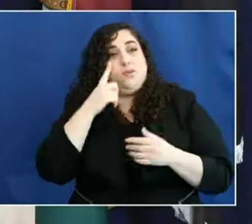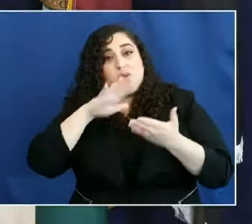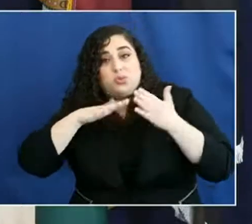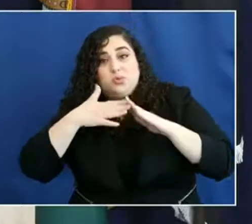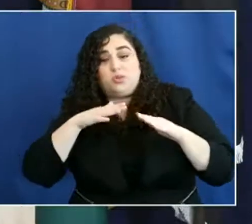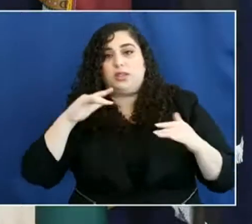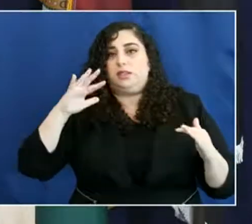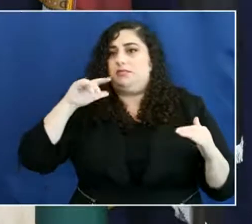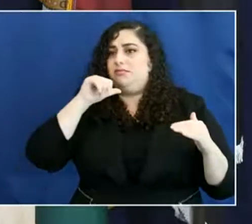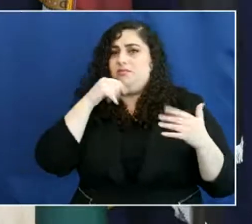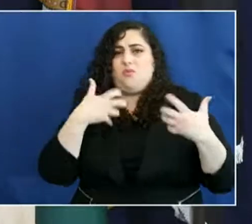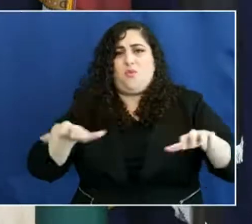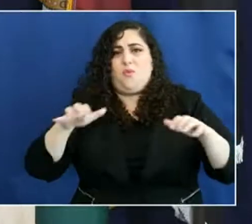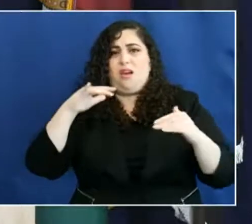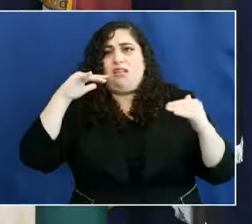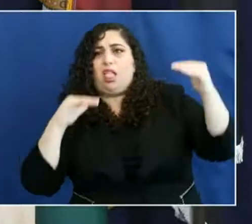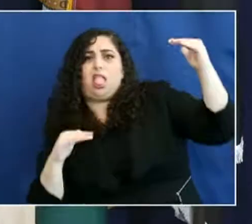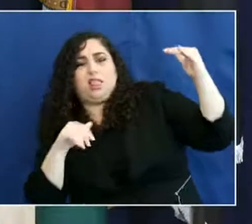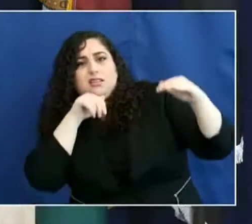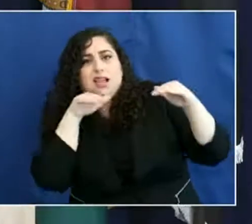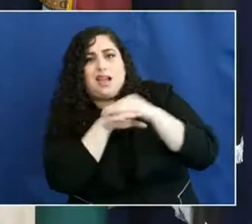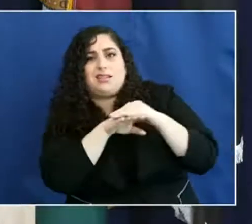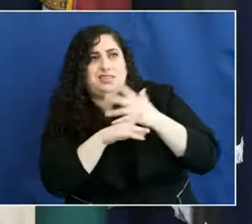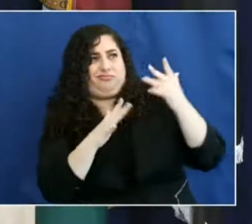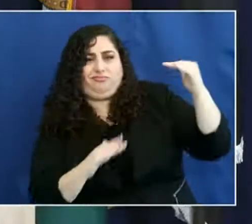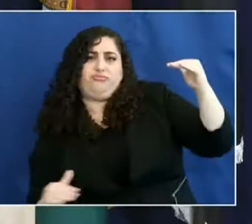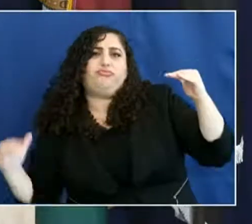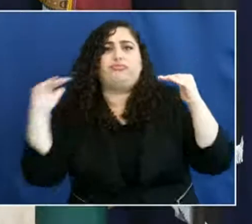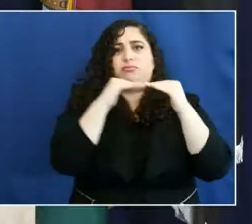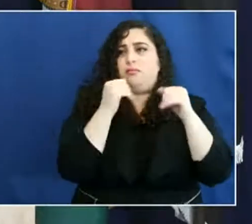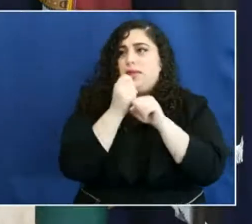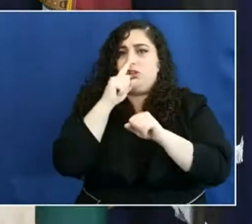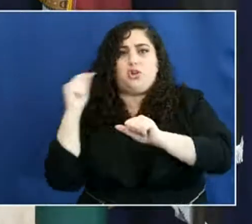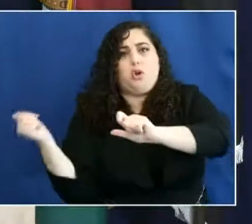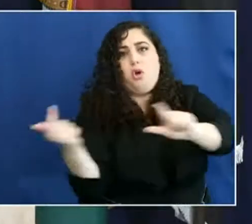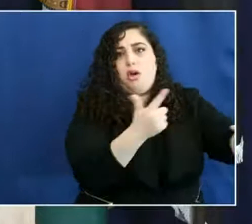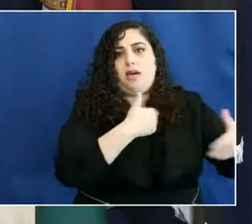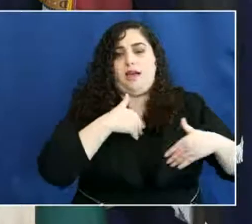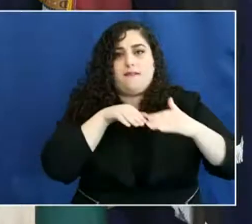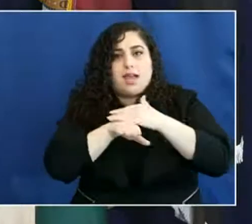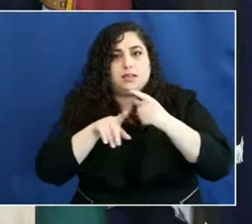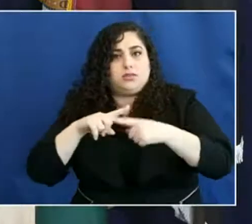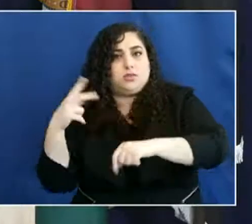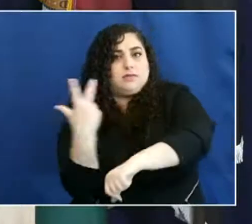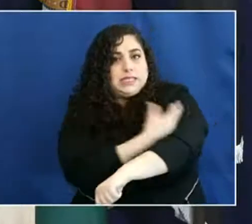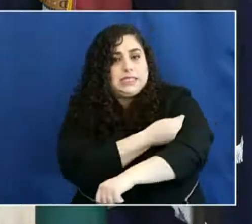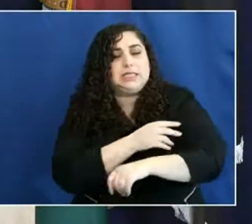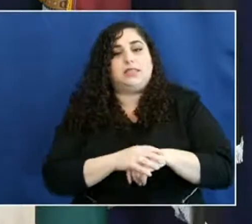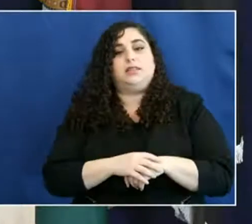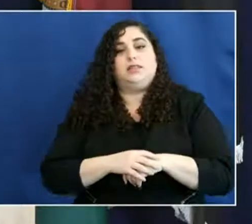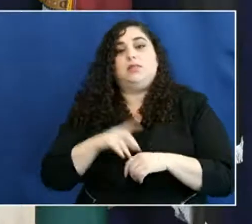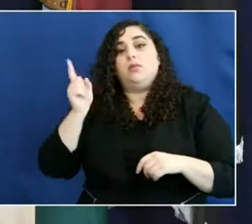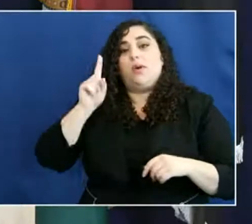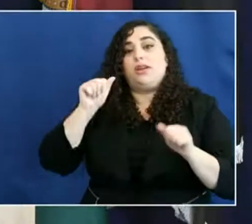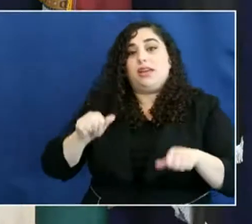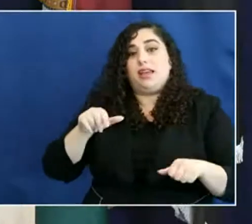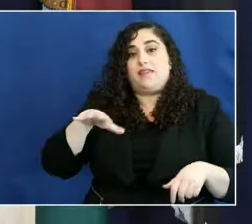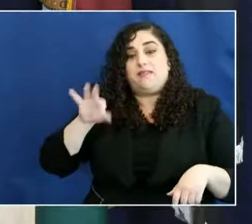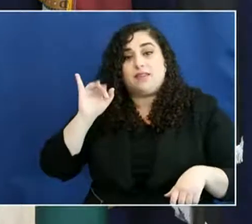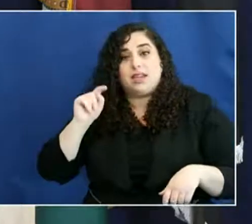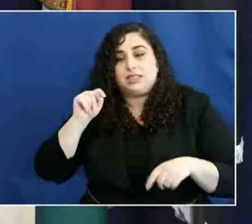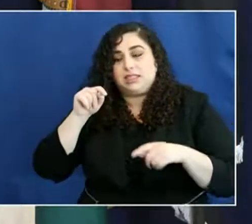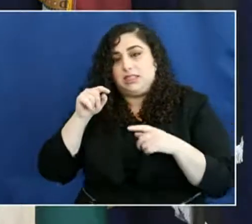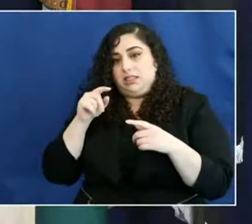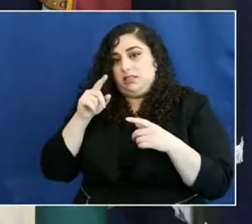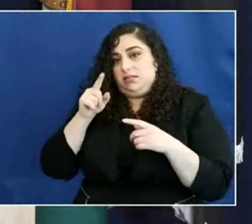disproportionately impacted. We'll keep you posted on future projects for Project SAVE, as well as we know that